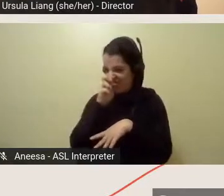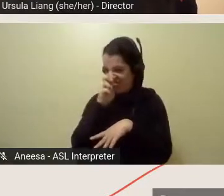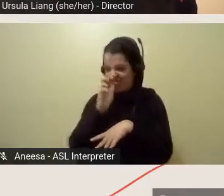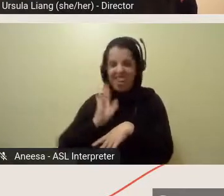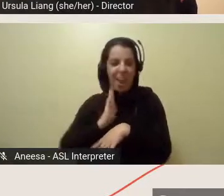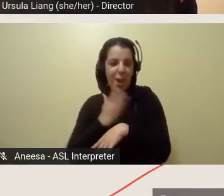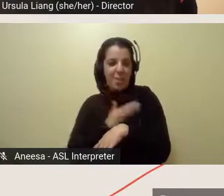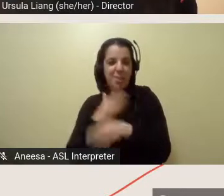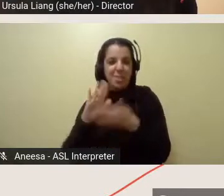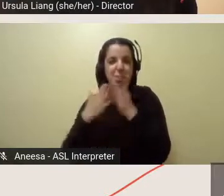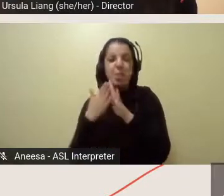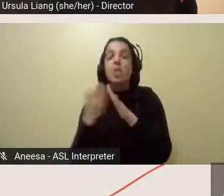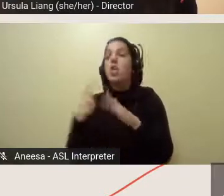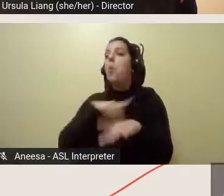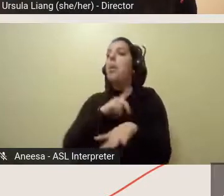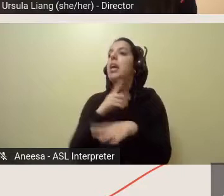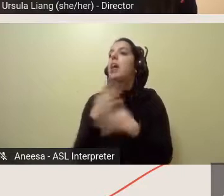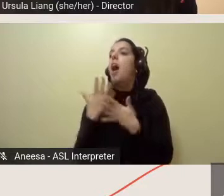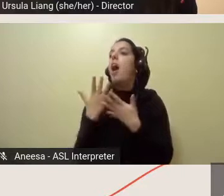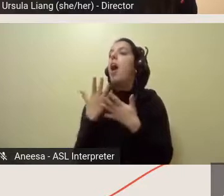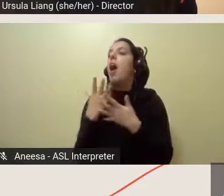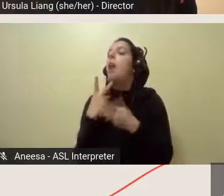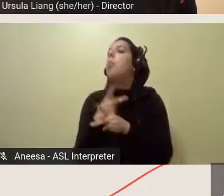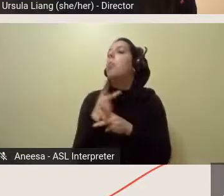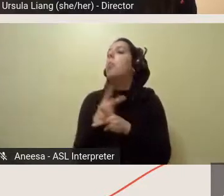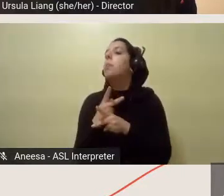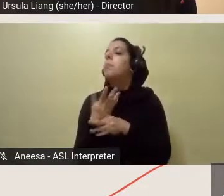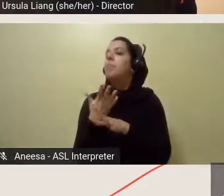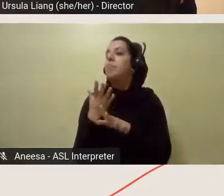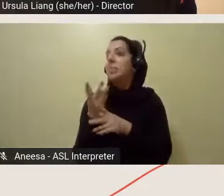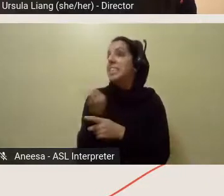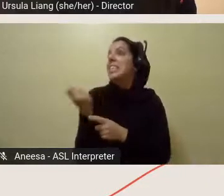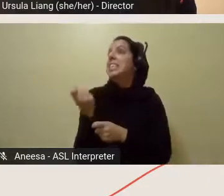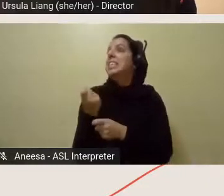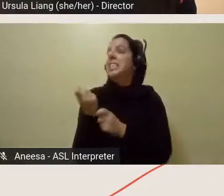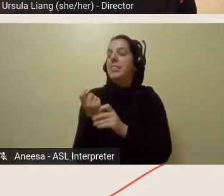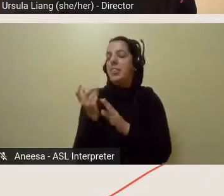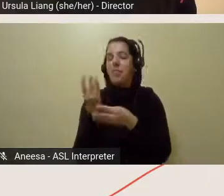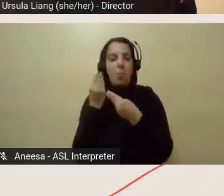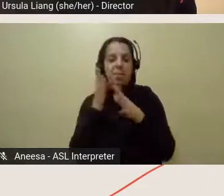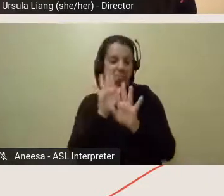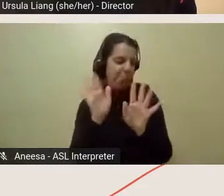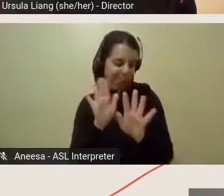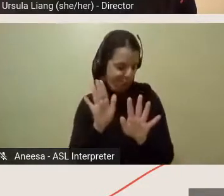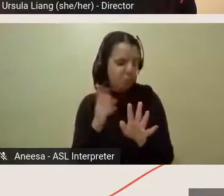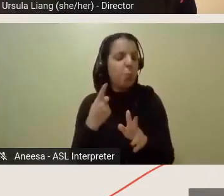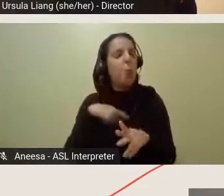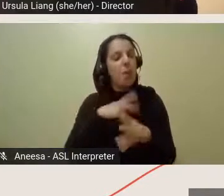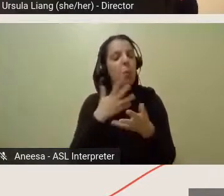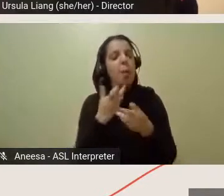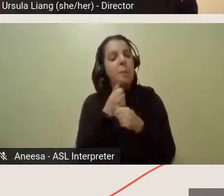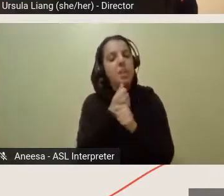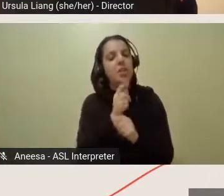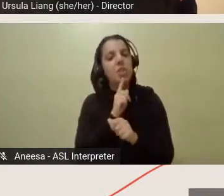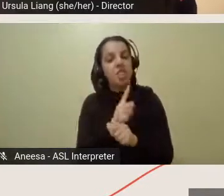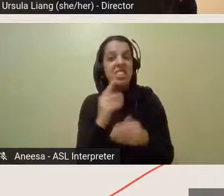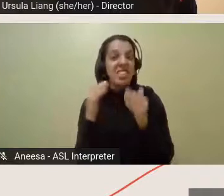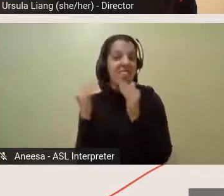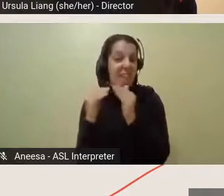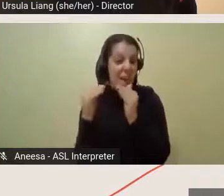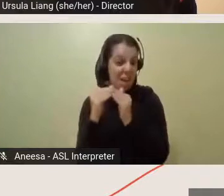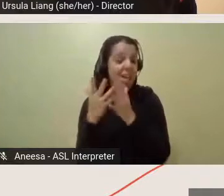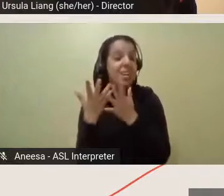We were not like pulling any punches, and we were not like deleting things that happened. But we also wanted to make sure they were fair and that they